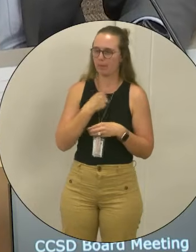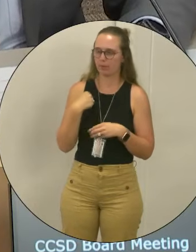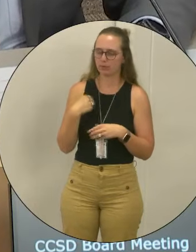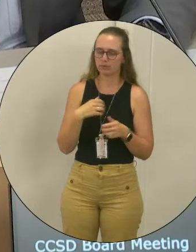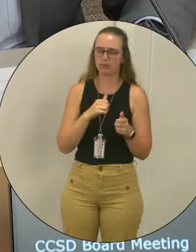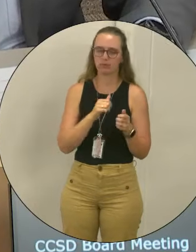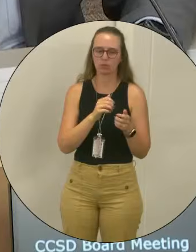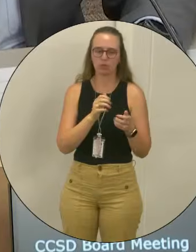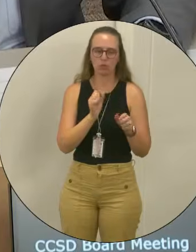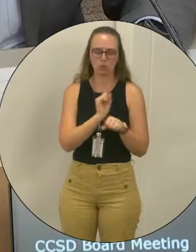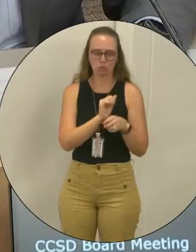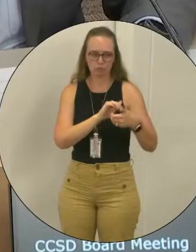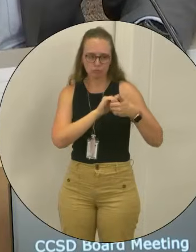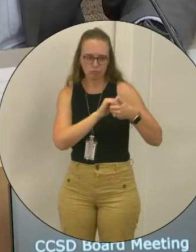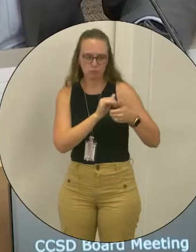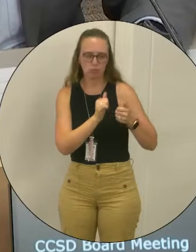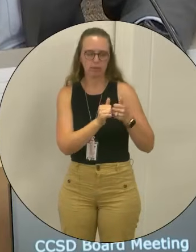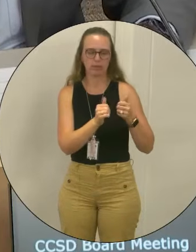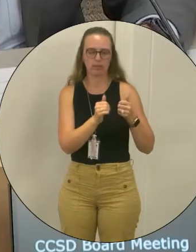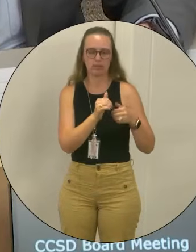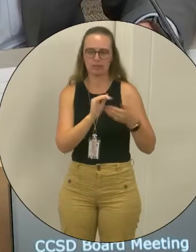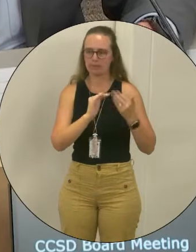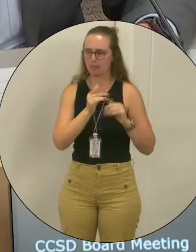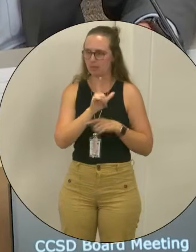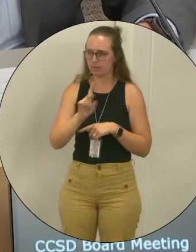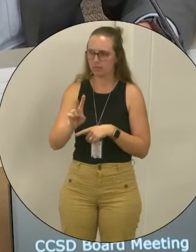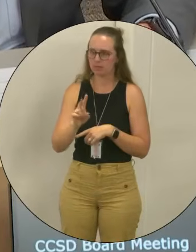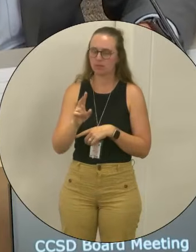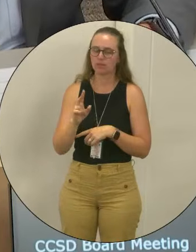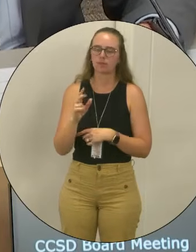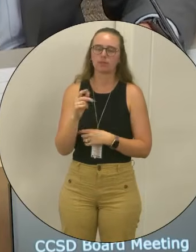the City of Las Vegas, so we have